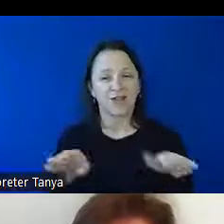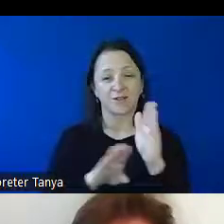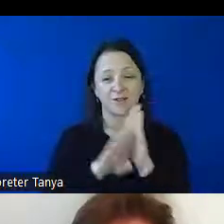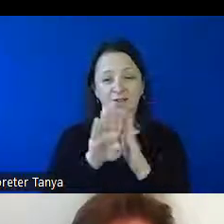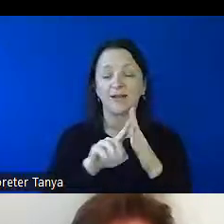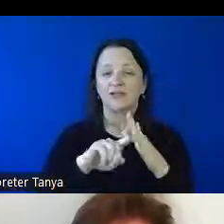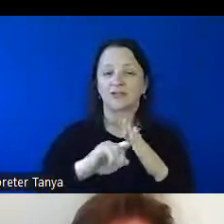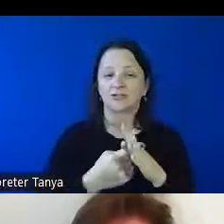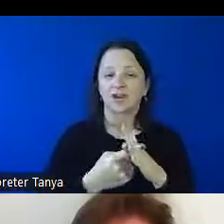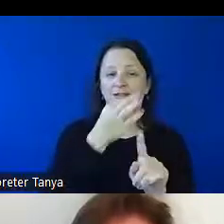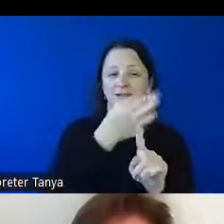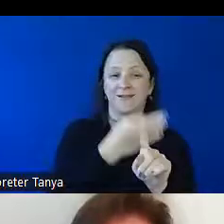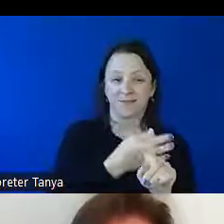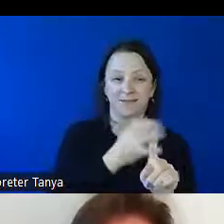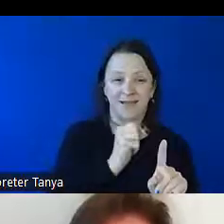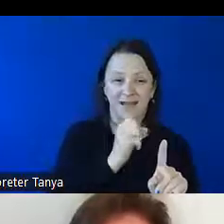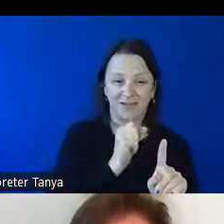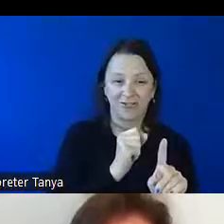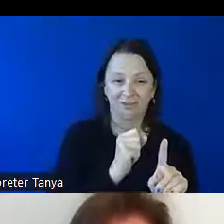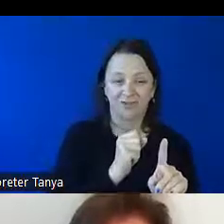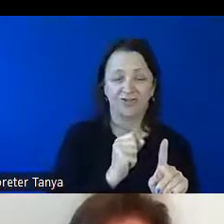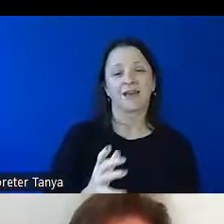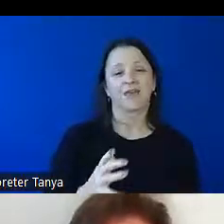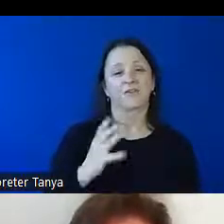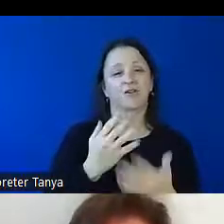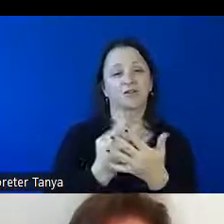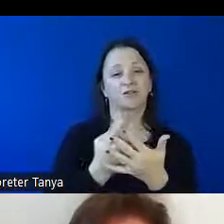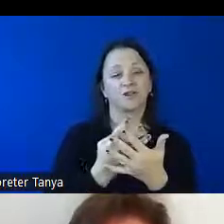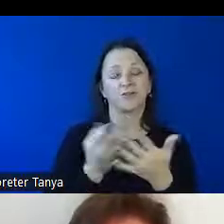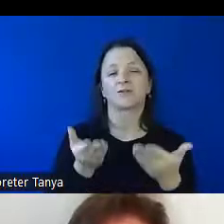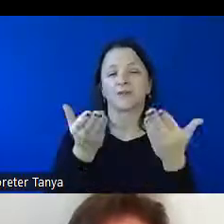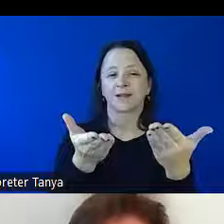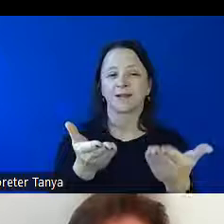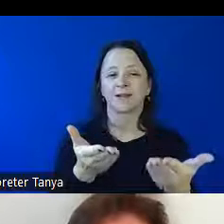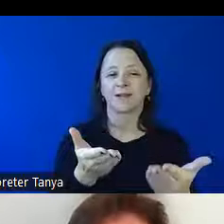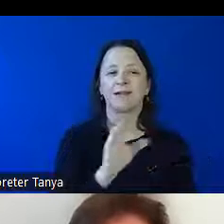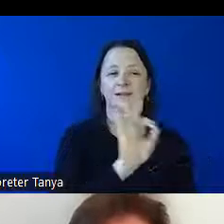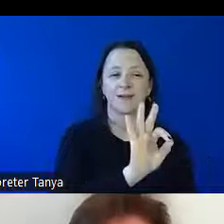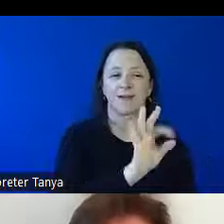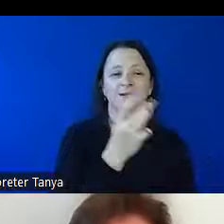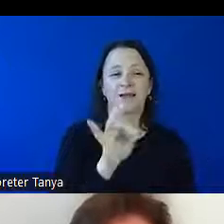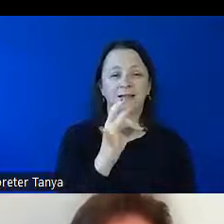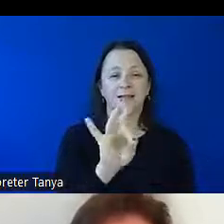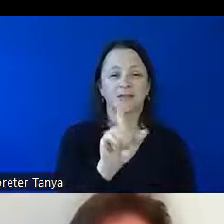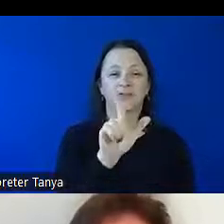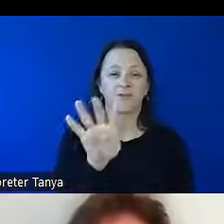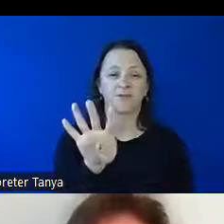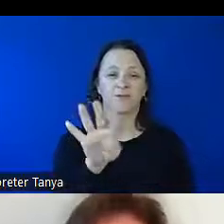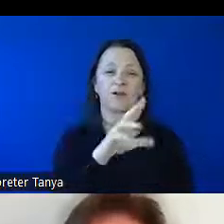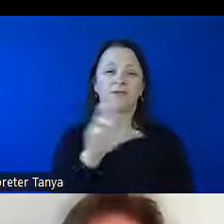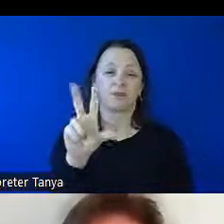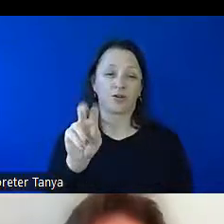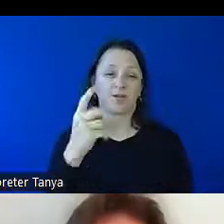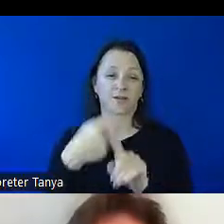starts at 9 months of age. And formal screening is recommended at 9, 18, 24, and 30 months. But this